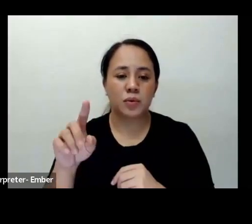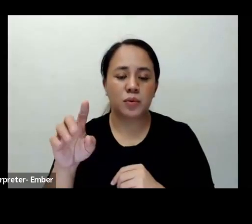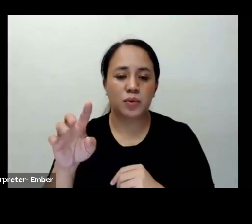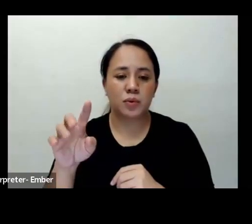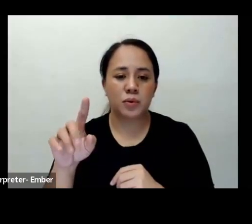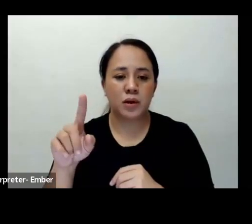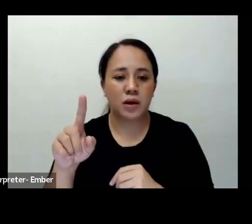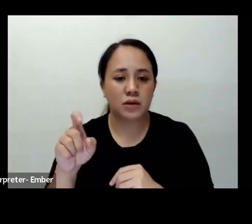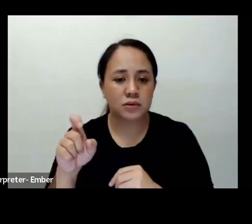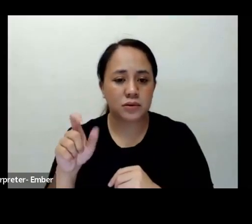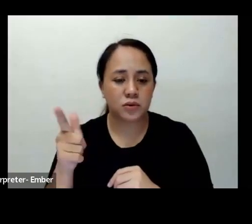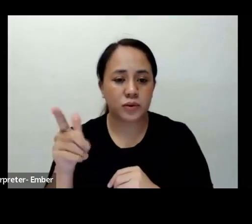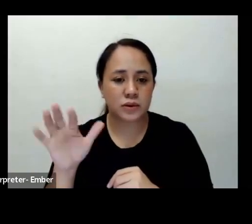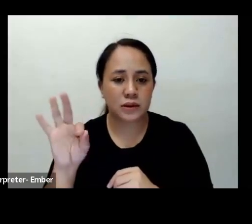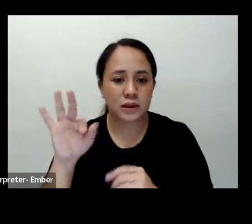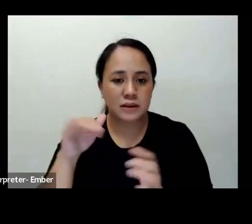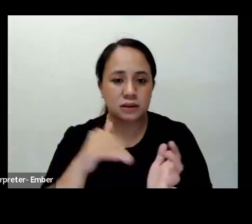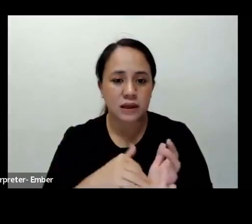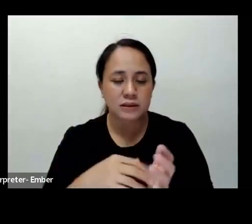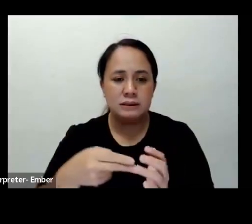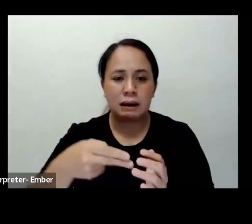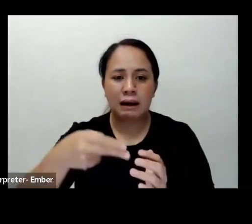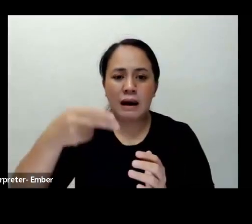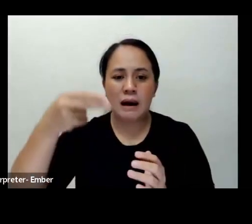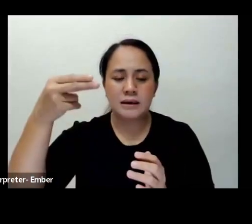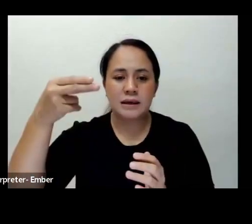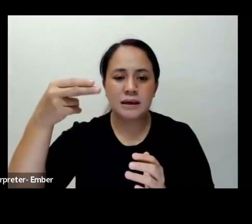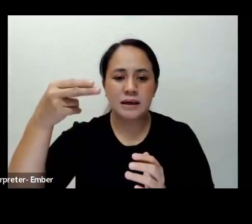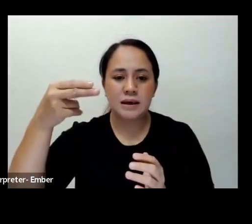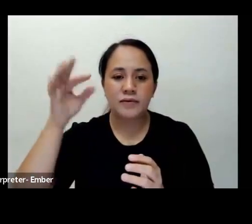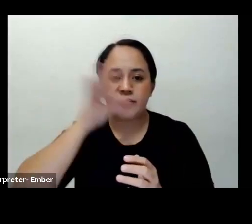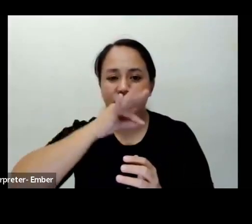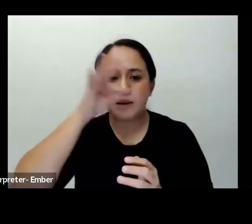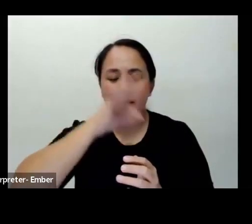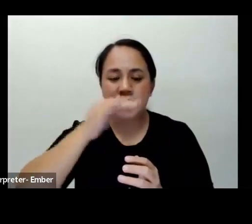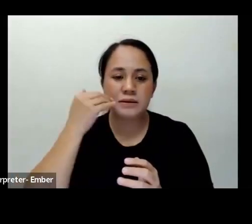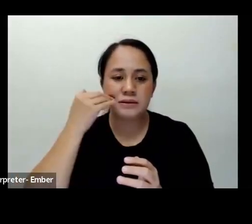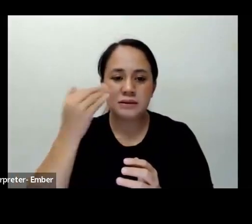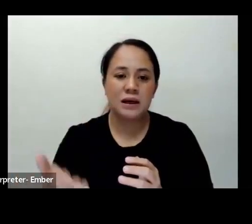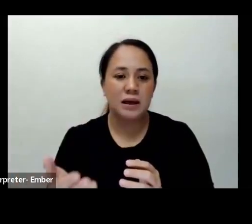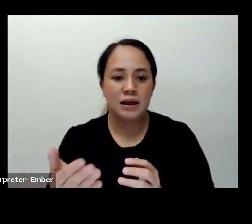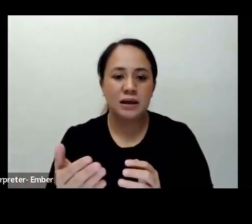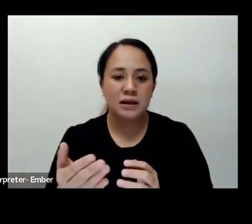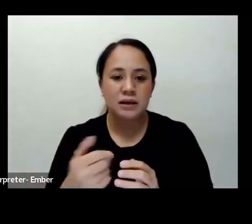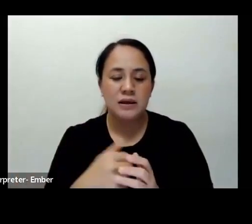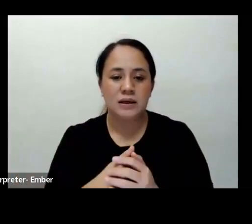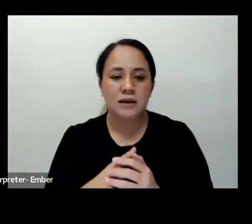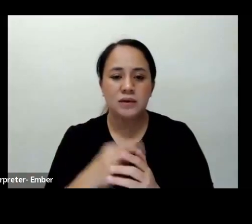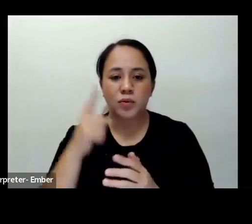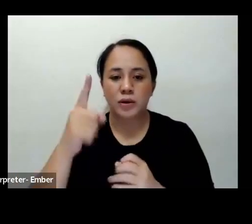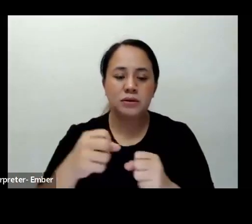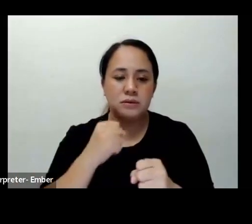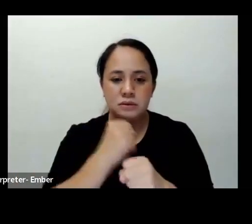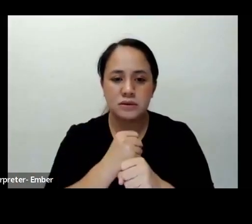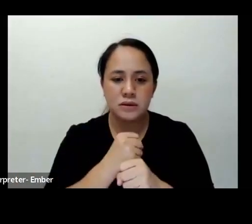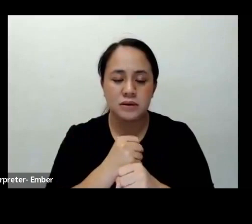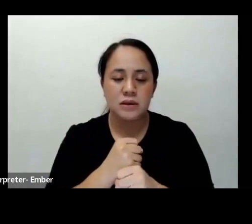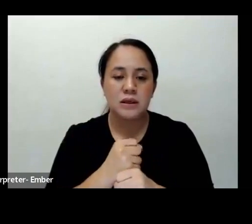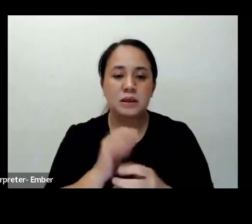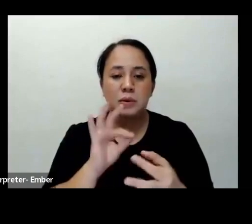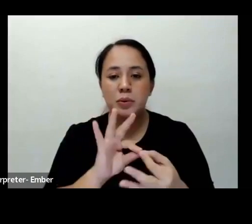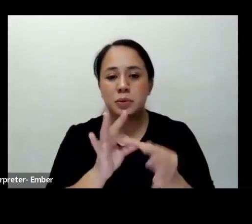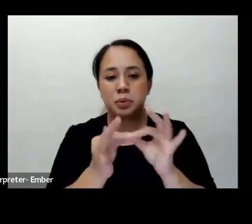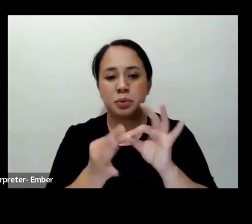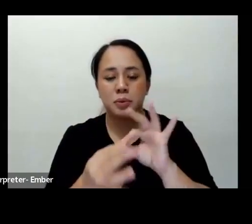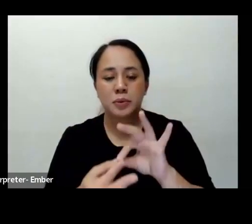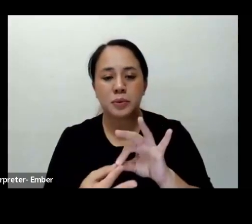129,000. It is the highest number of Filipinos dying in a given year. If you translate that